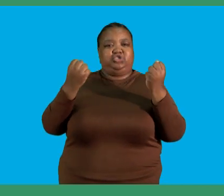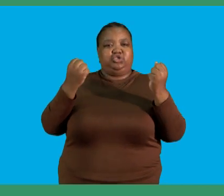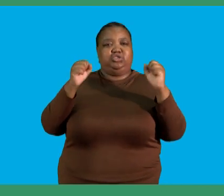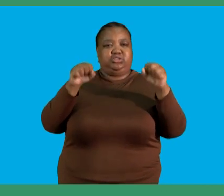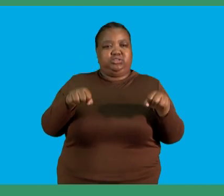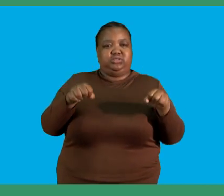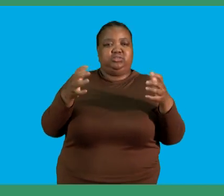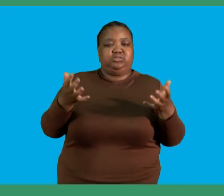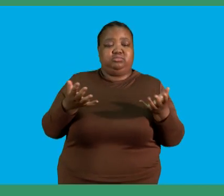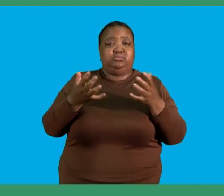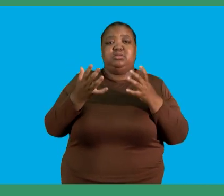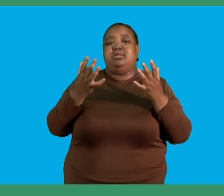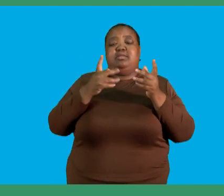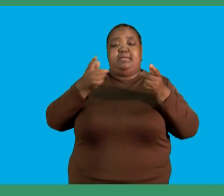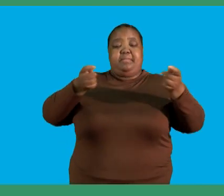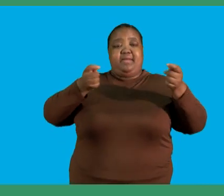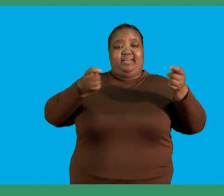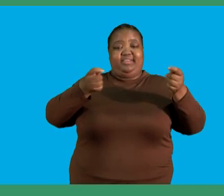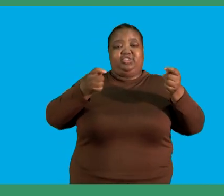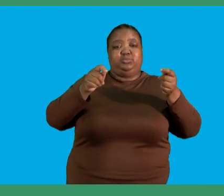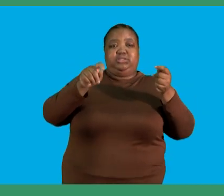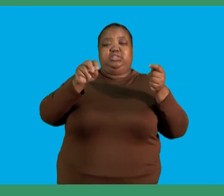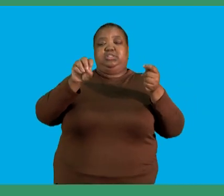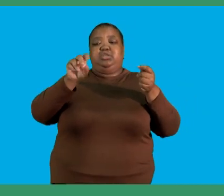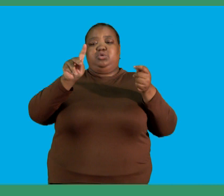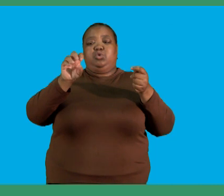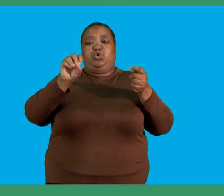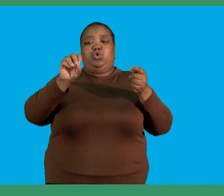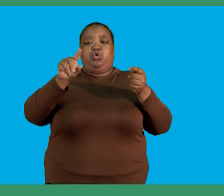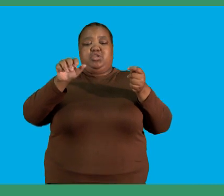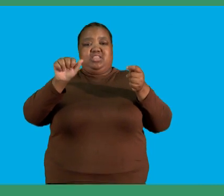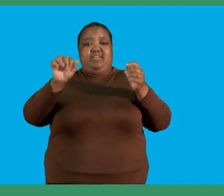The management of TFF, which is Thokoza Family Fitness,